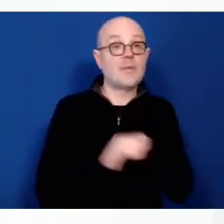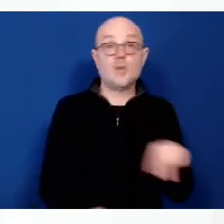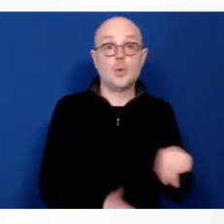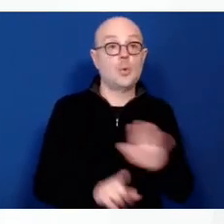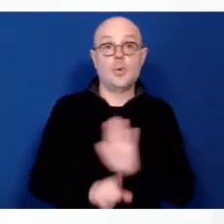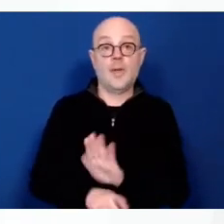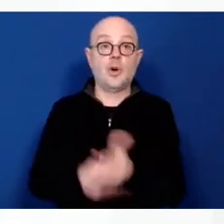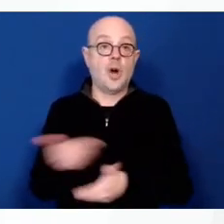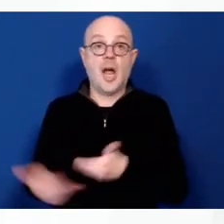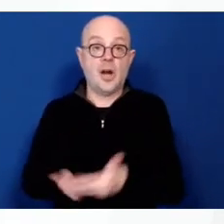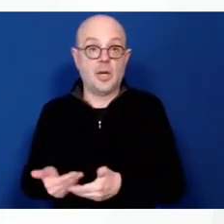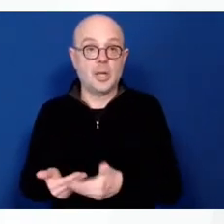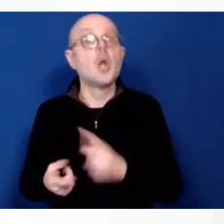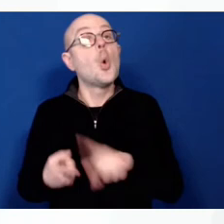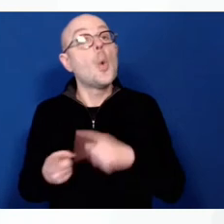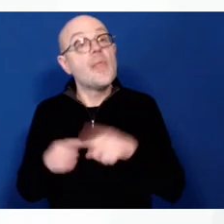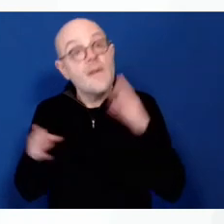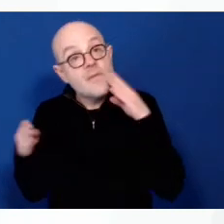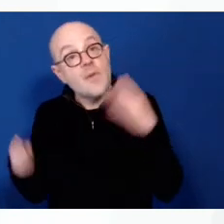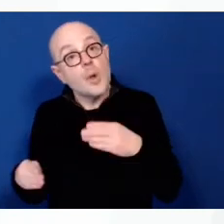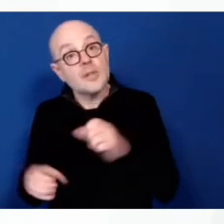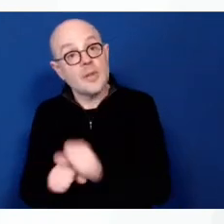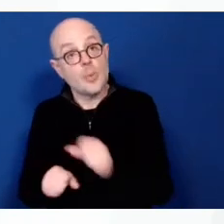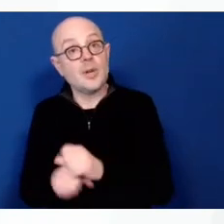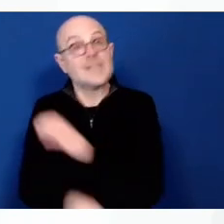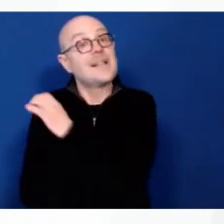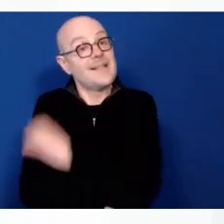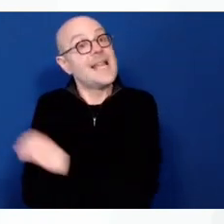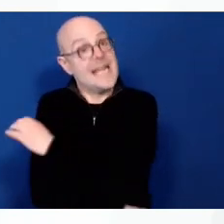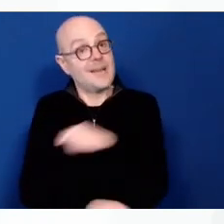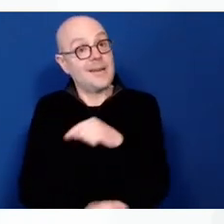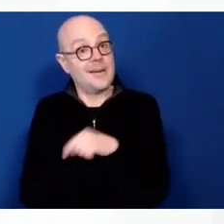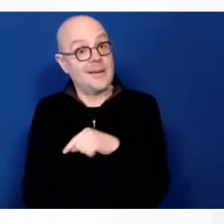be performed in a clinically based way,